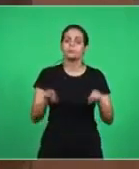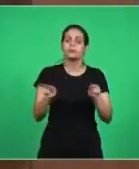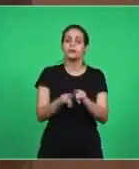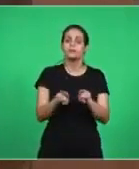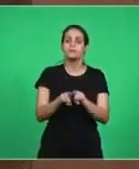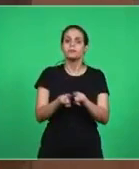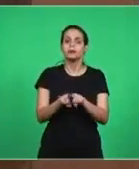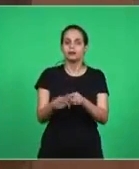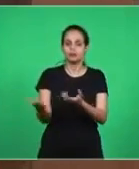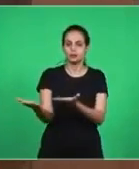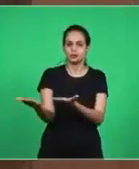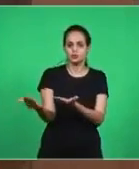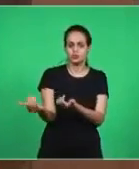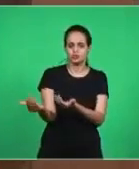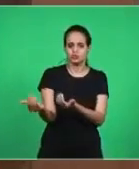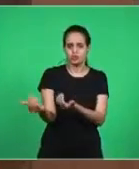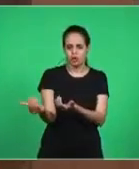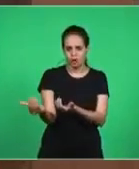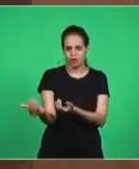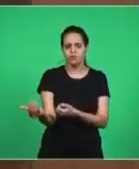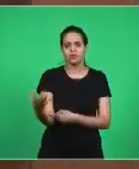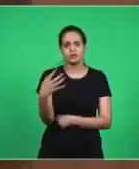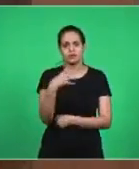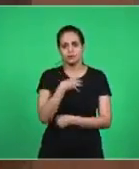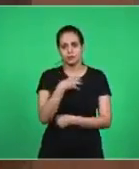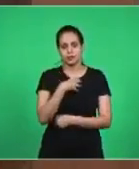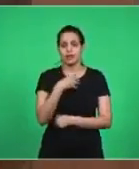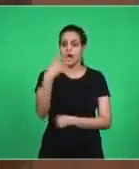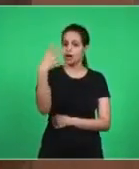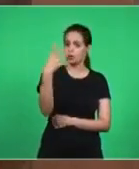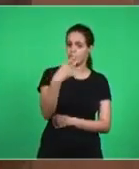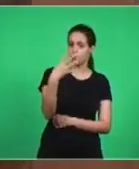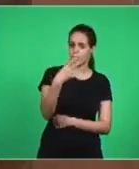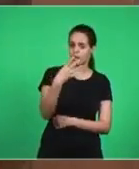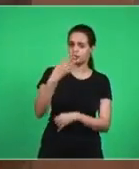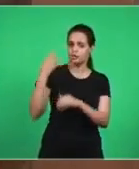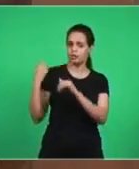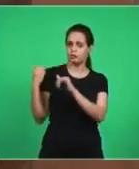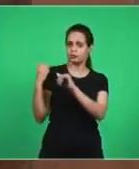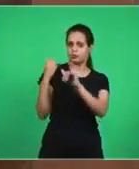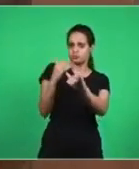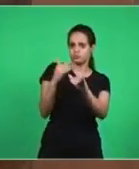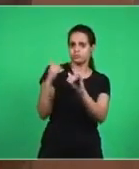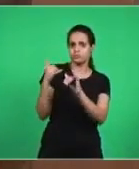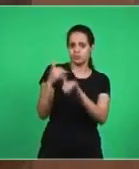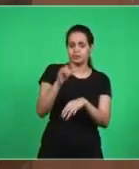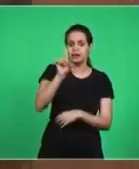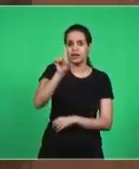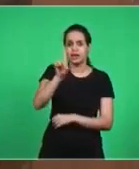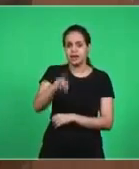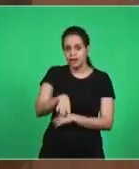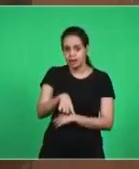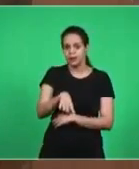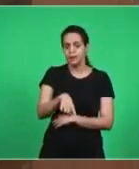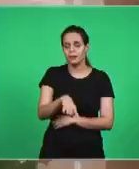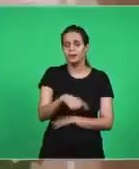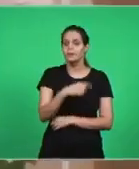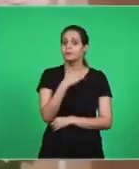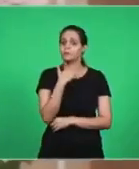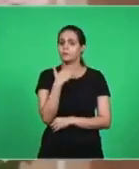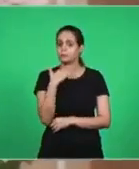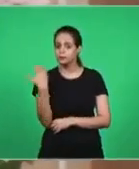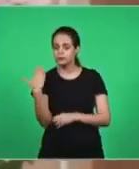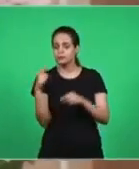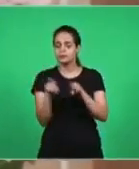So the youth from Laude Freitas Bahia, the fourth trumpet, said the following: is for the dead and for the ones who are alive. Look at